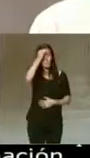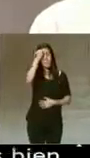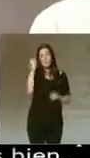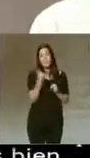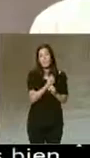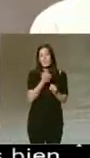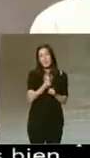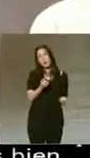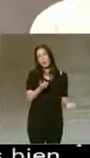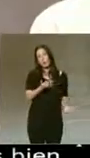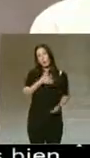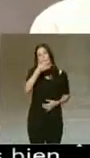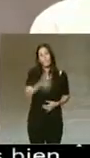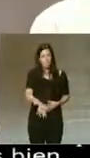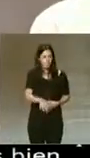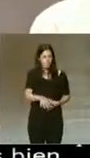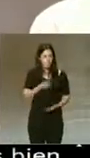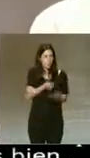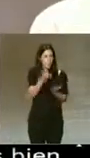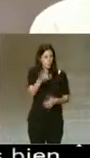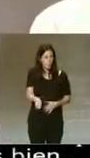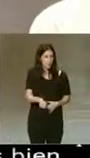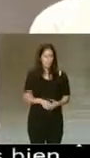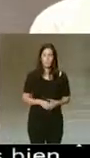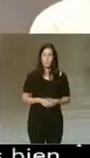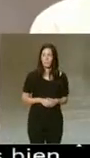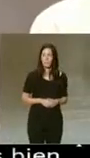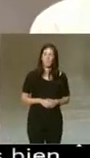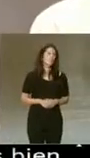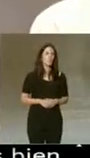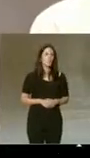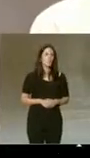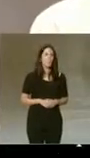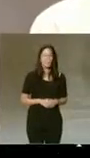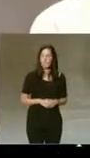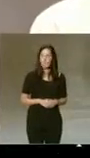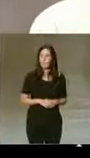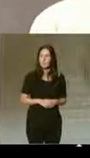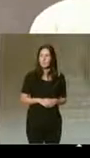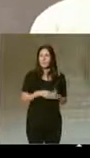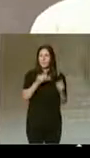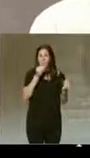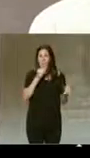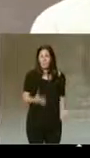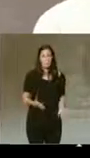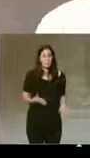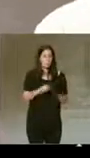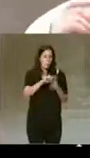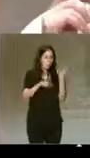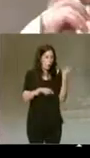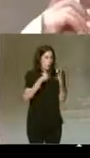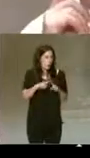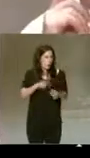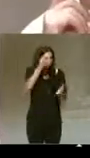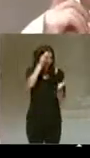But again, some people believe the professionals shouldn't be professionals as such. They should